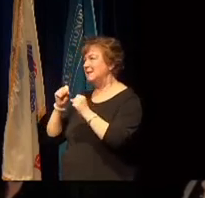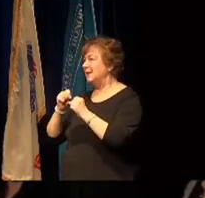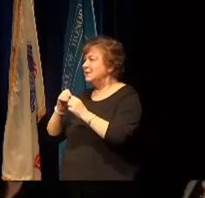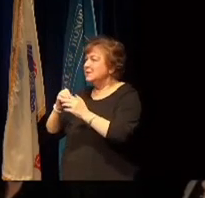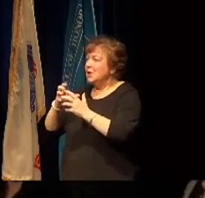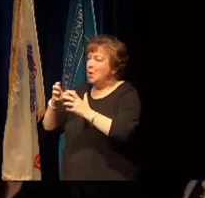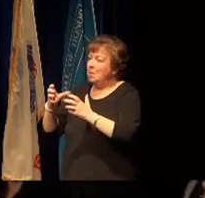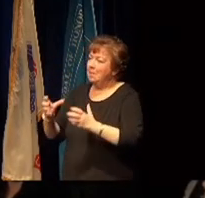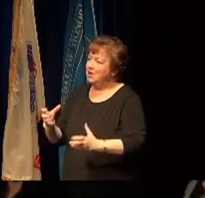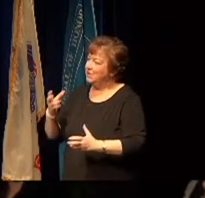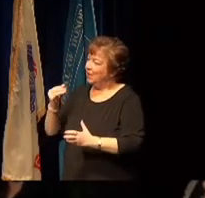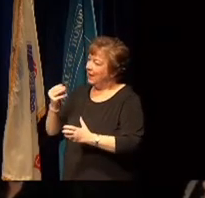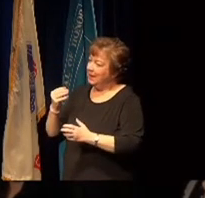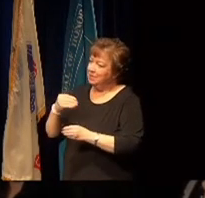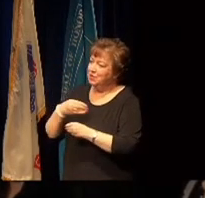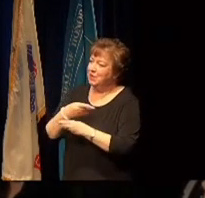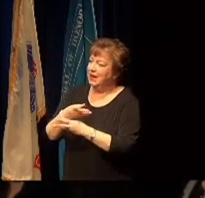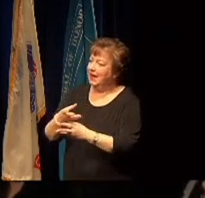much for him to give.